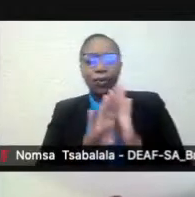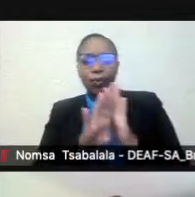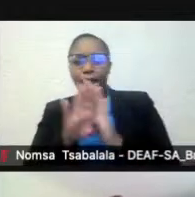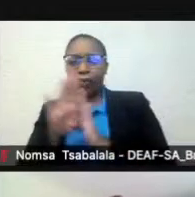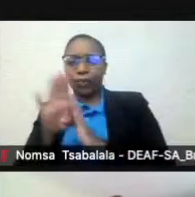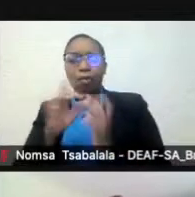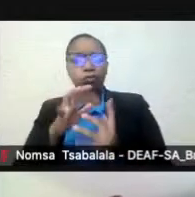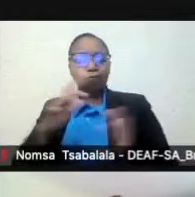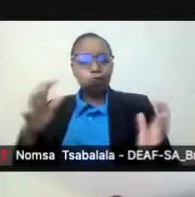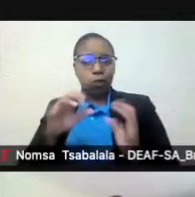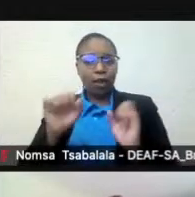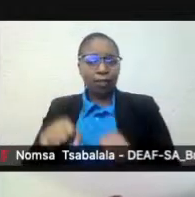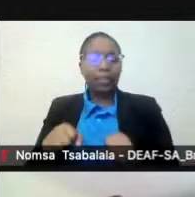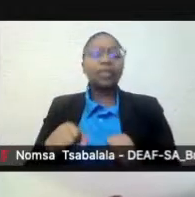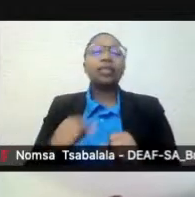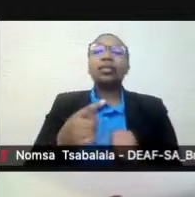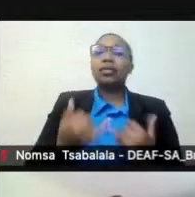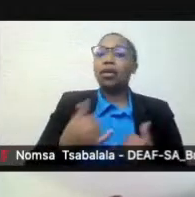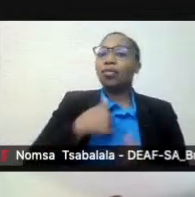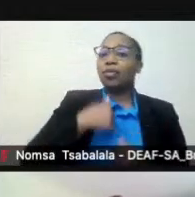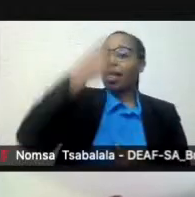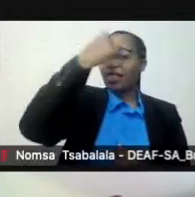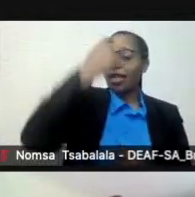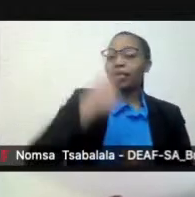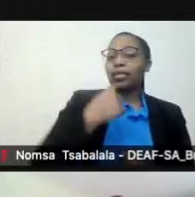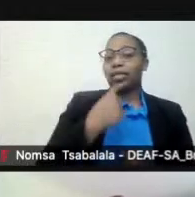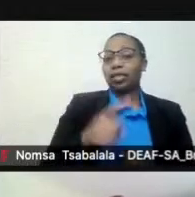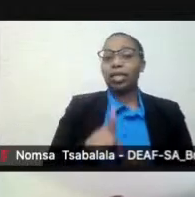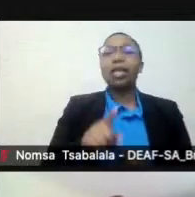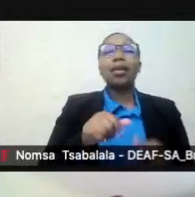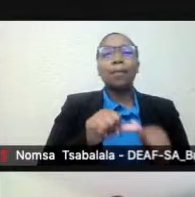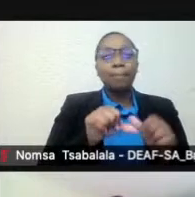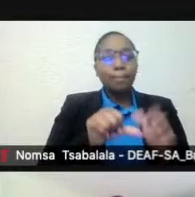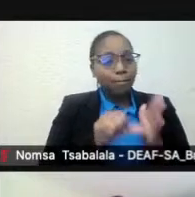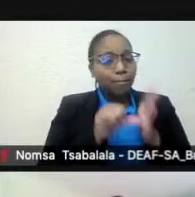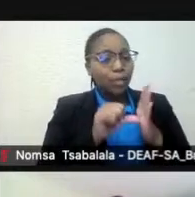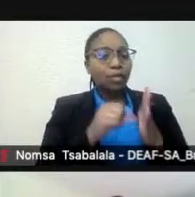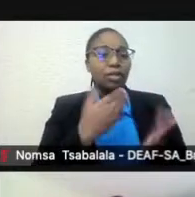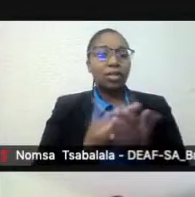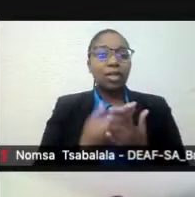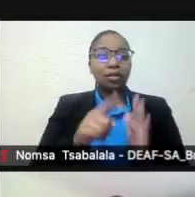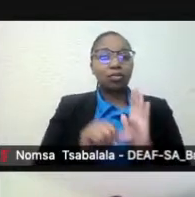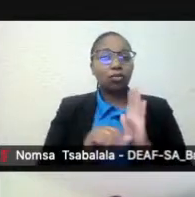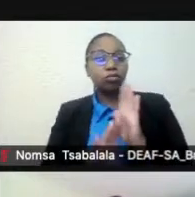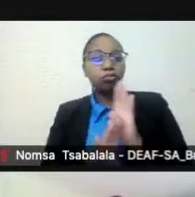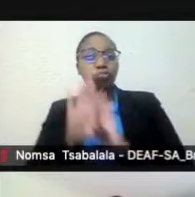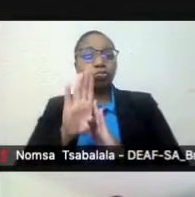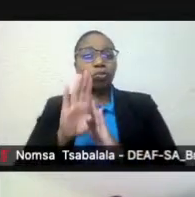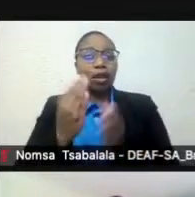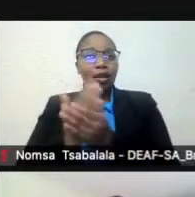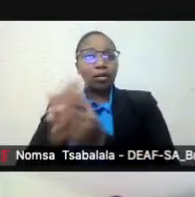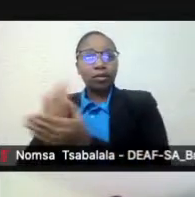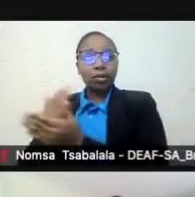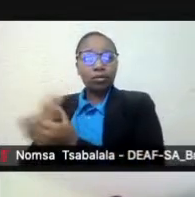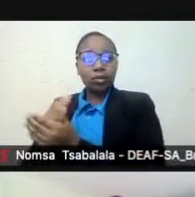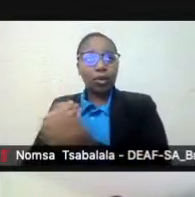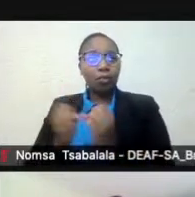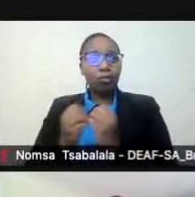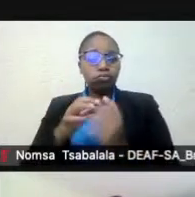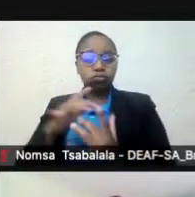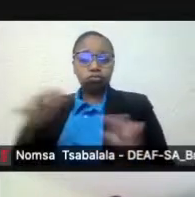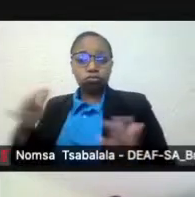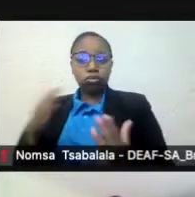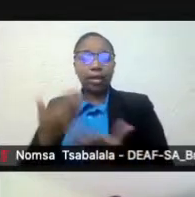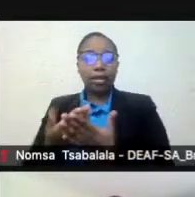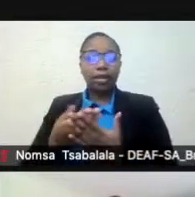I think it's important to also compare the trends in the increase in cases against the trend in the increase in hospital admissions.